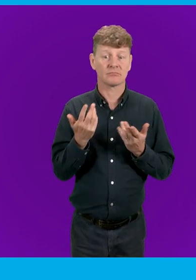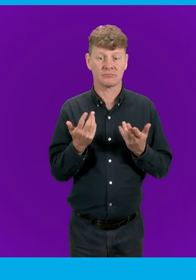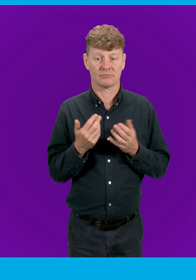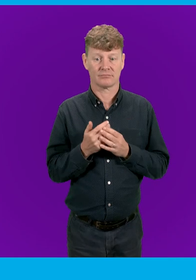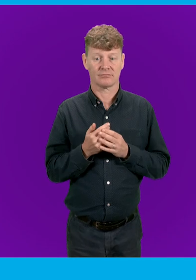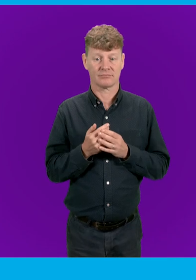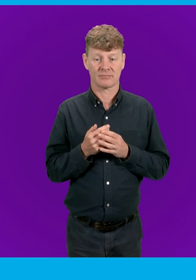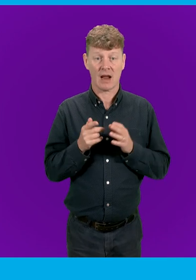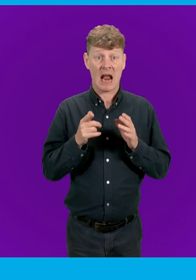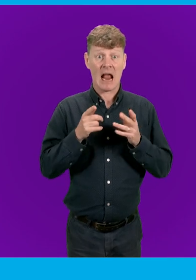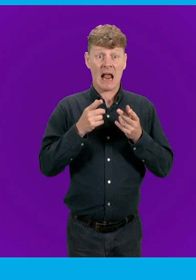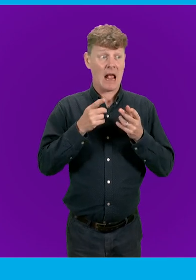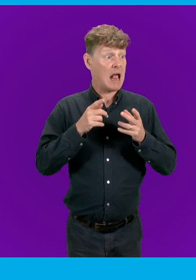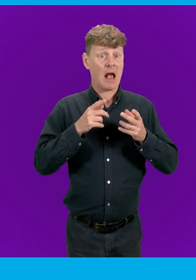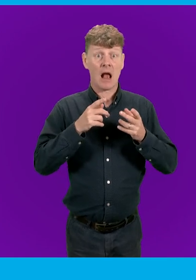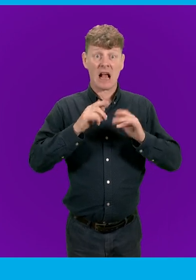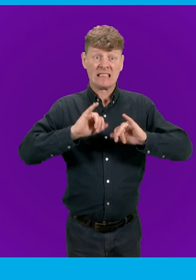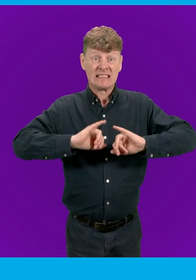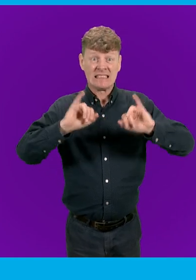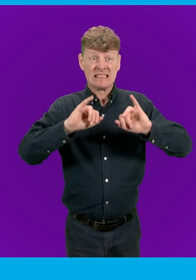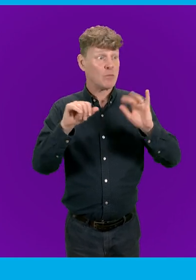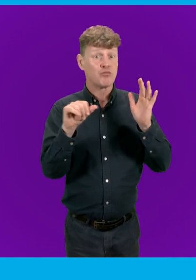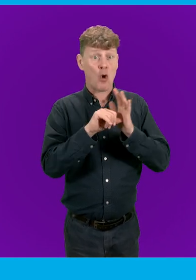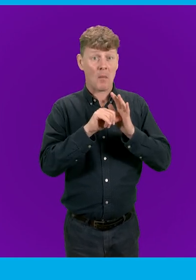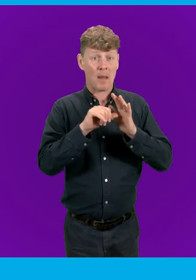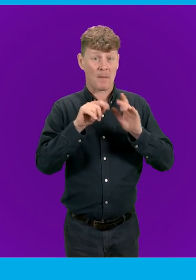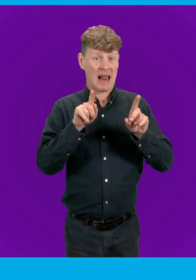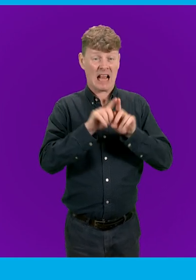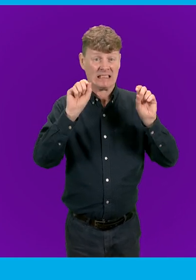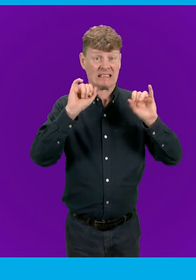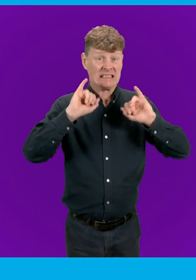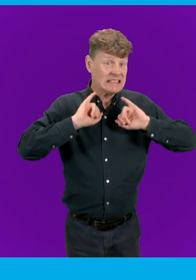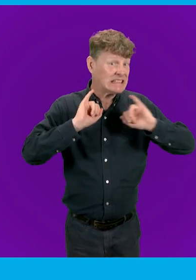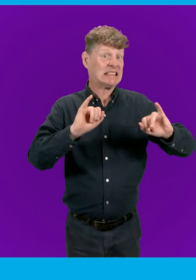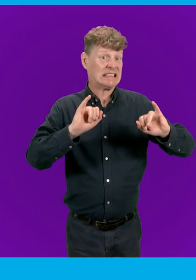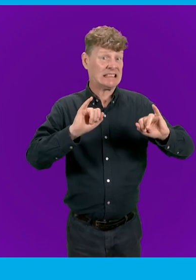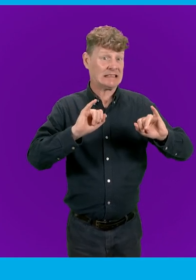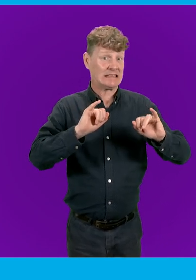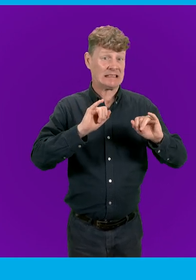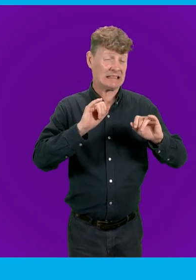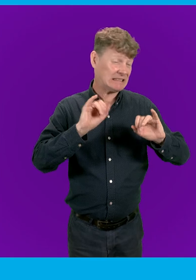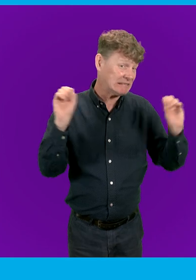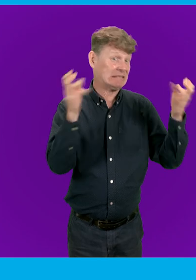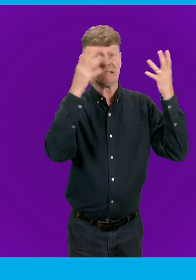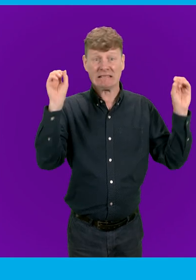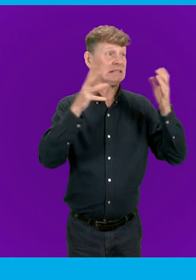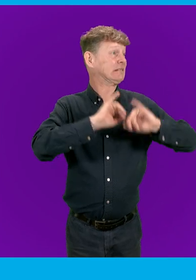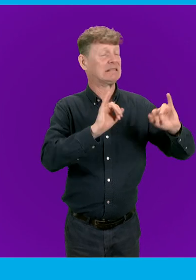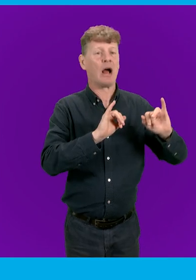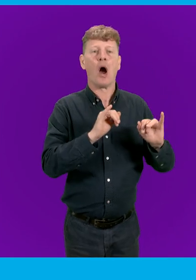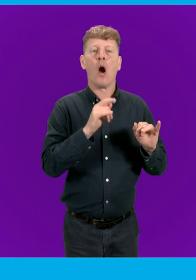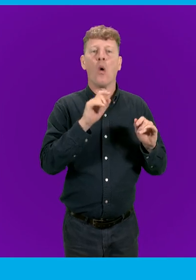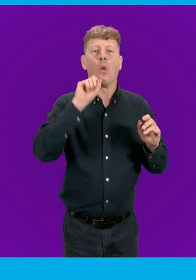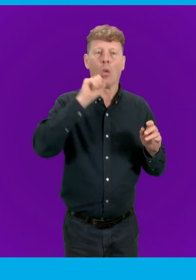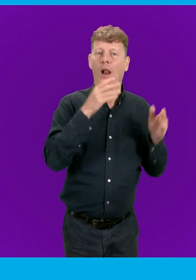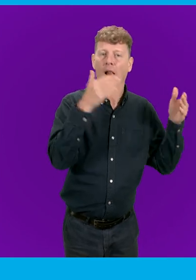flashing problem, you were just kind of, we'll do it when we can, if we can, here's what we have to